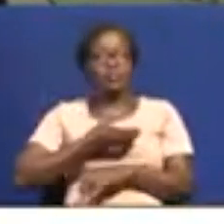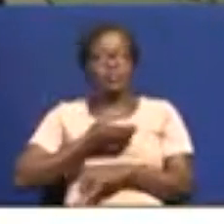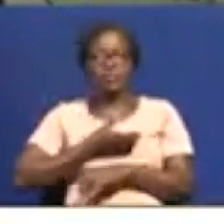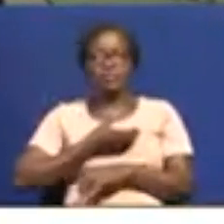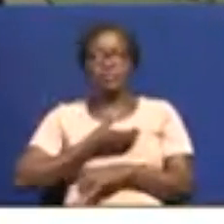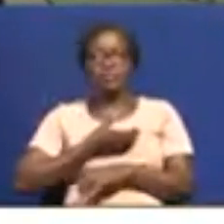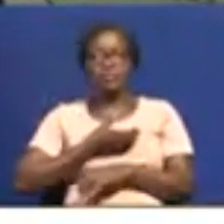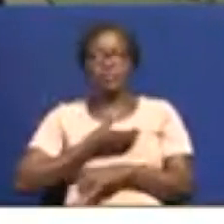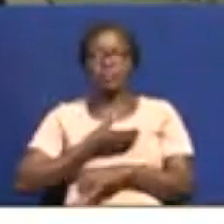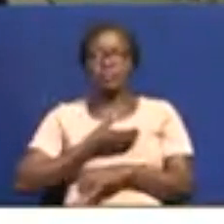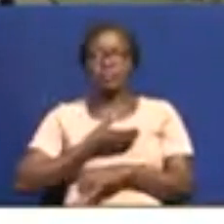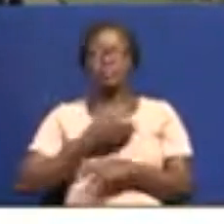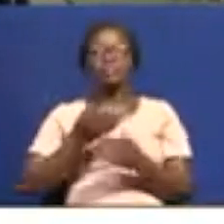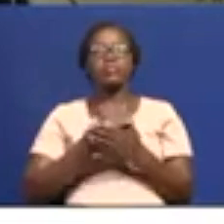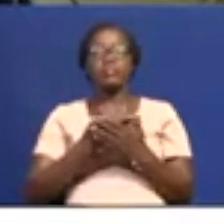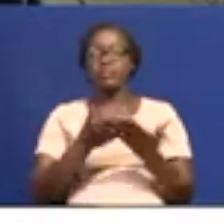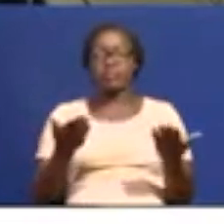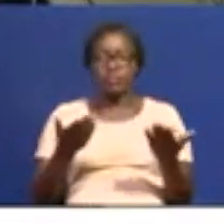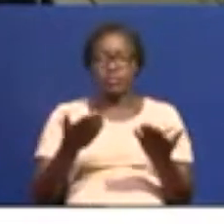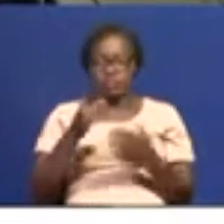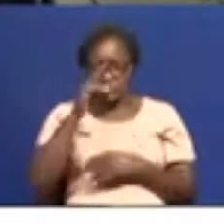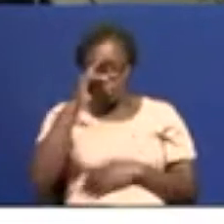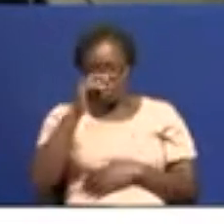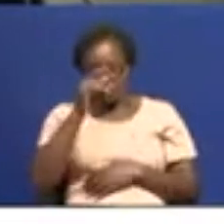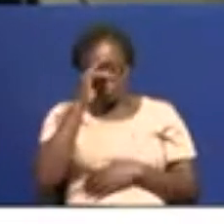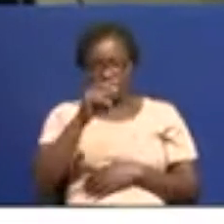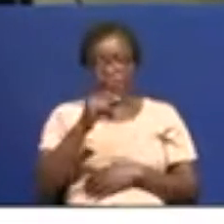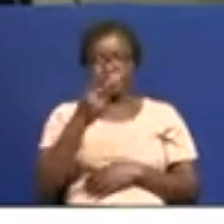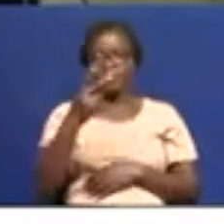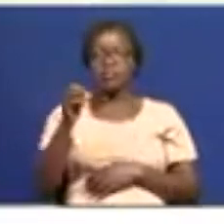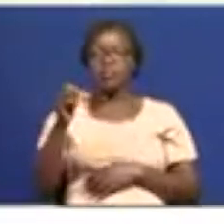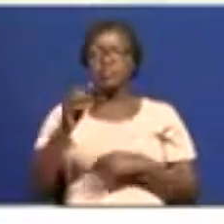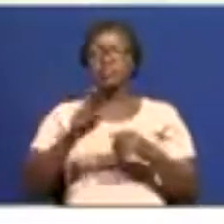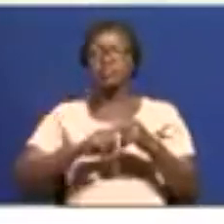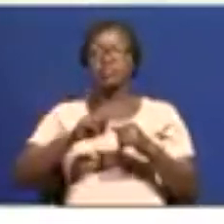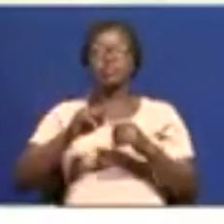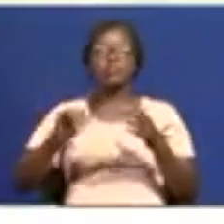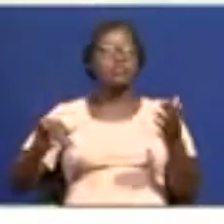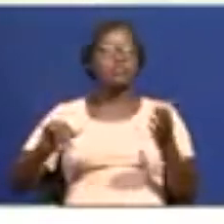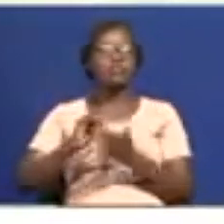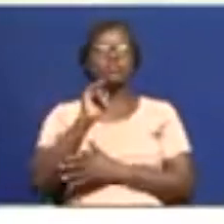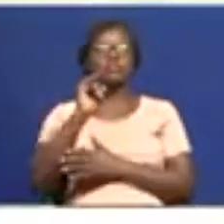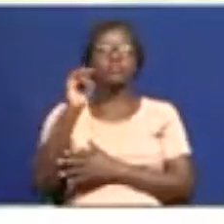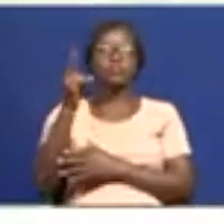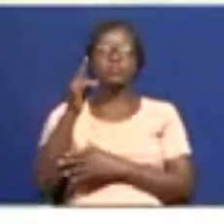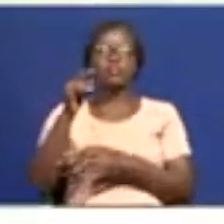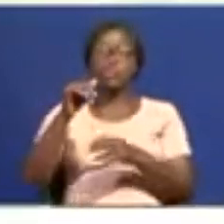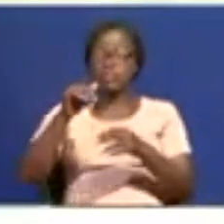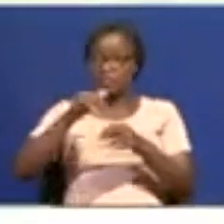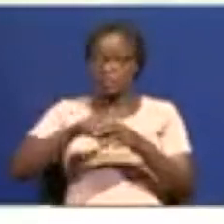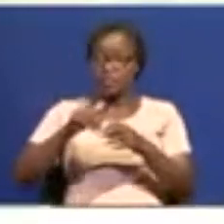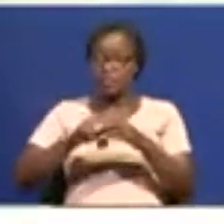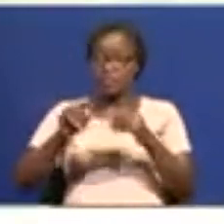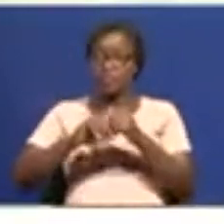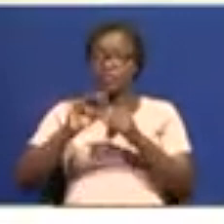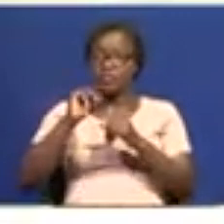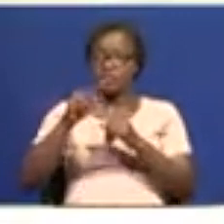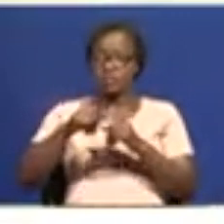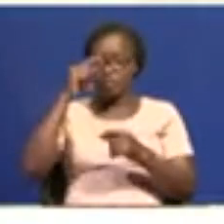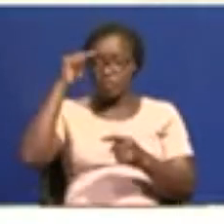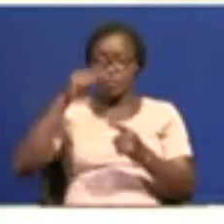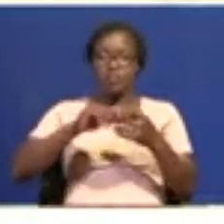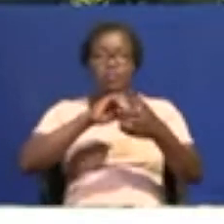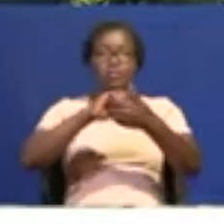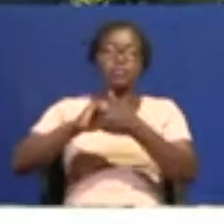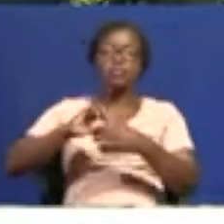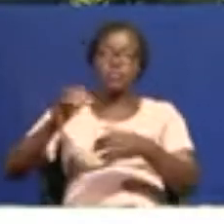to pay tribute to the victims of the 2006 plane crash, among them 6 MPs. The visit was aimed at engaging